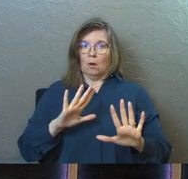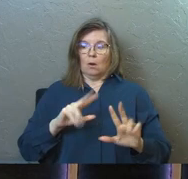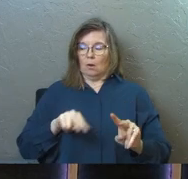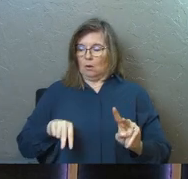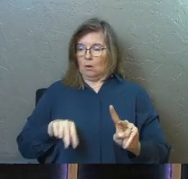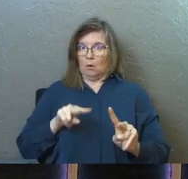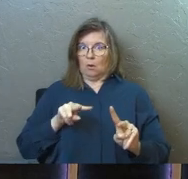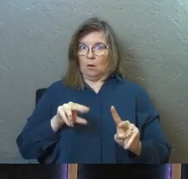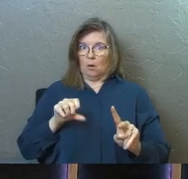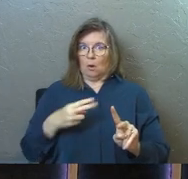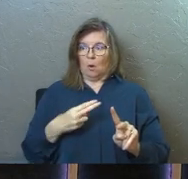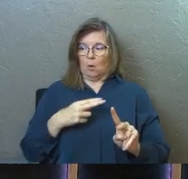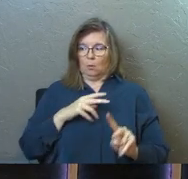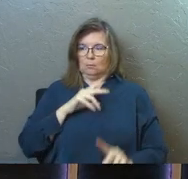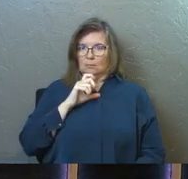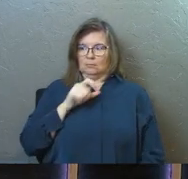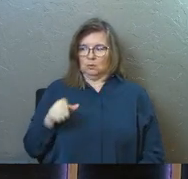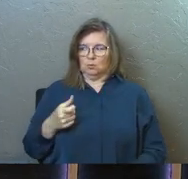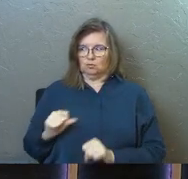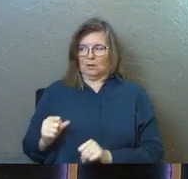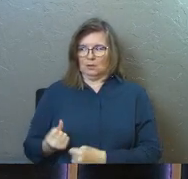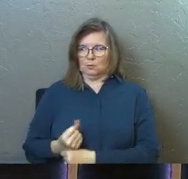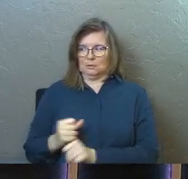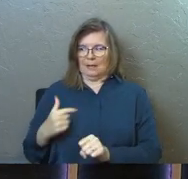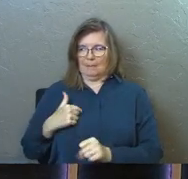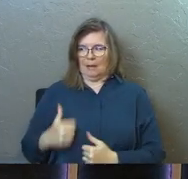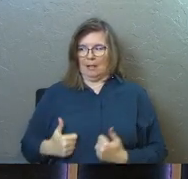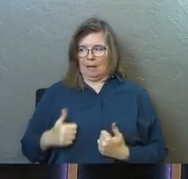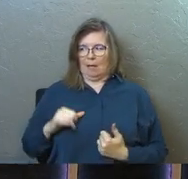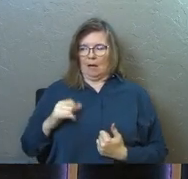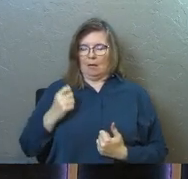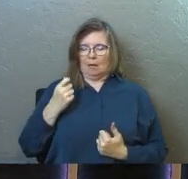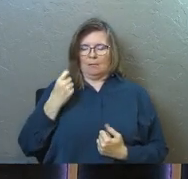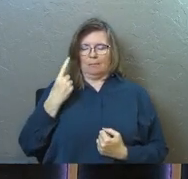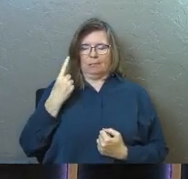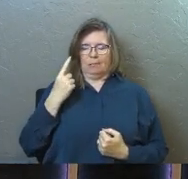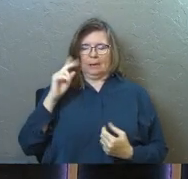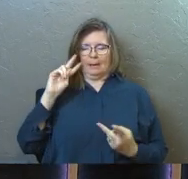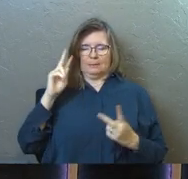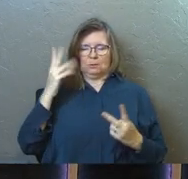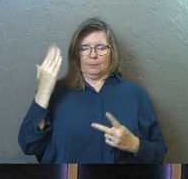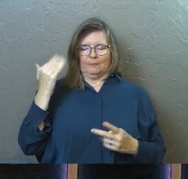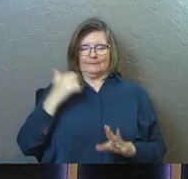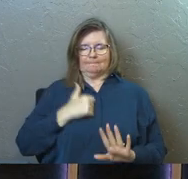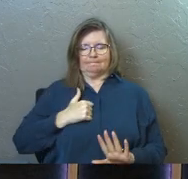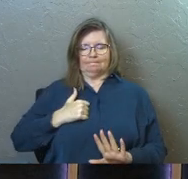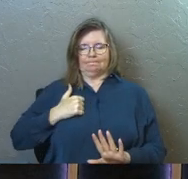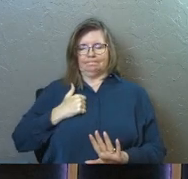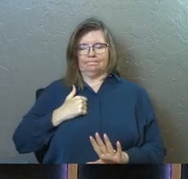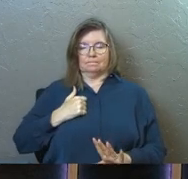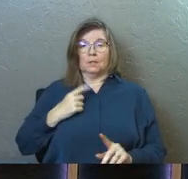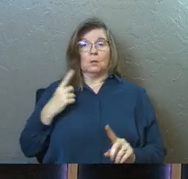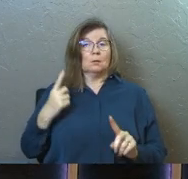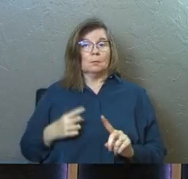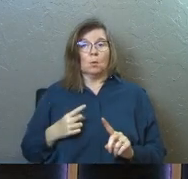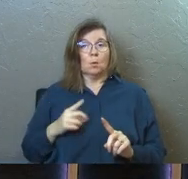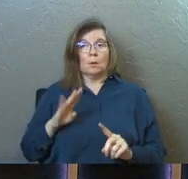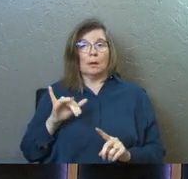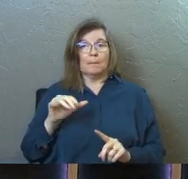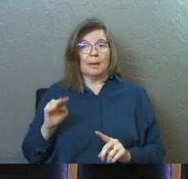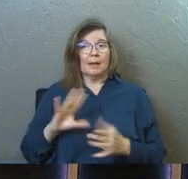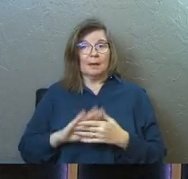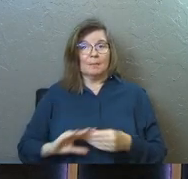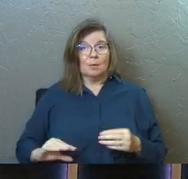oh, you were trying to save my life. I get it now. I get it now. What's the point of the